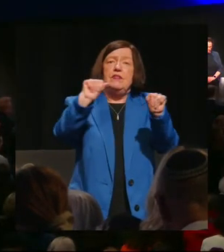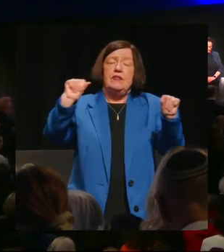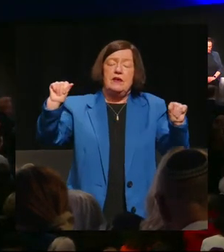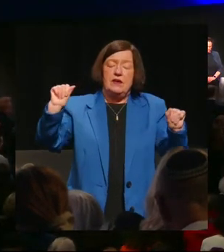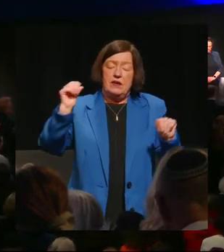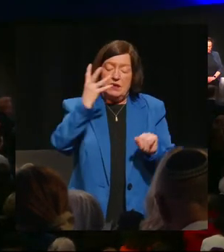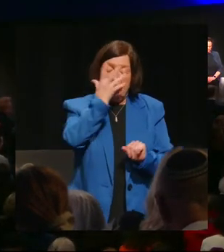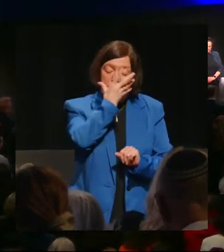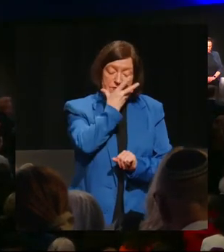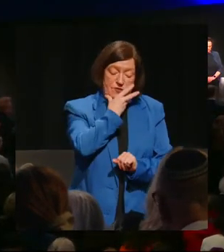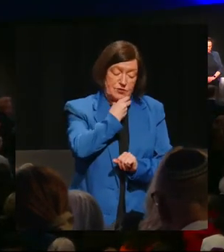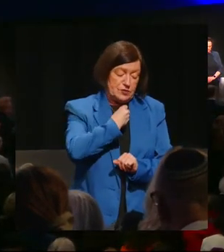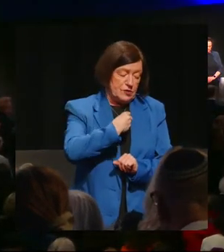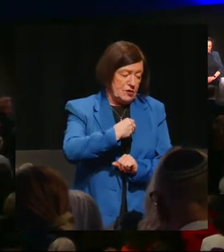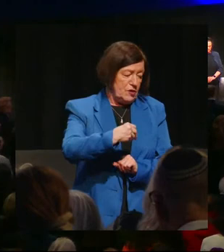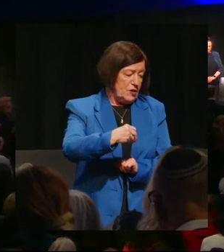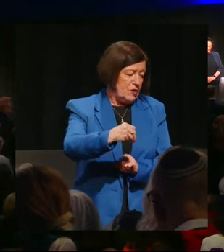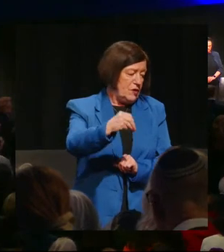Sheneherigu,